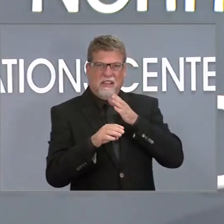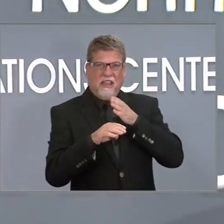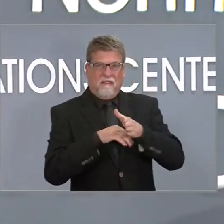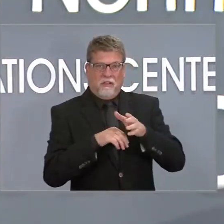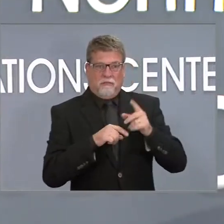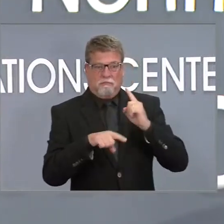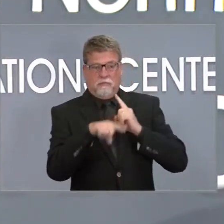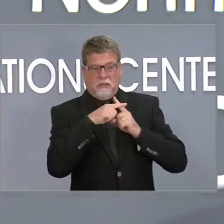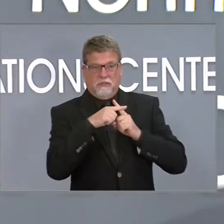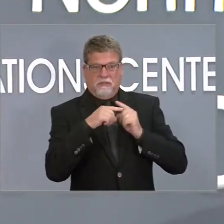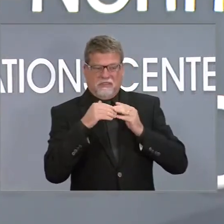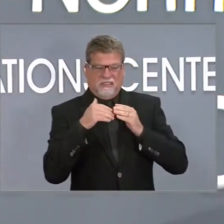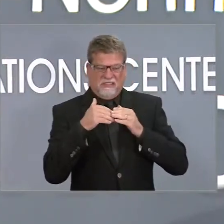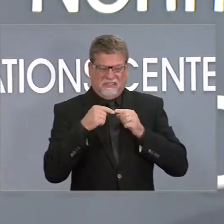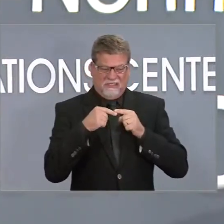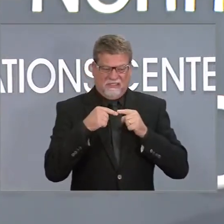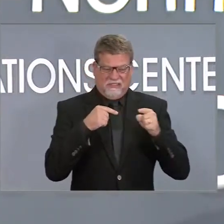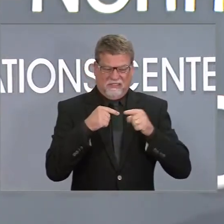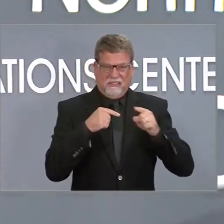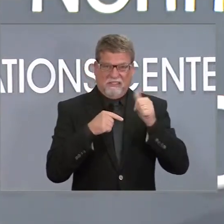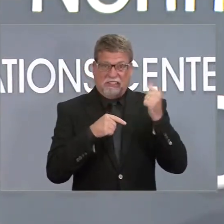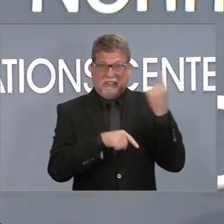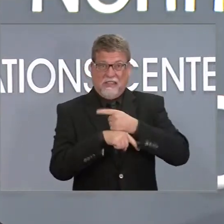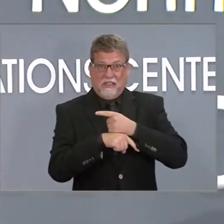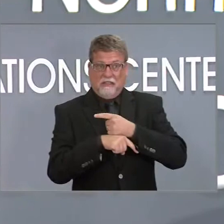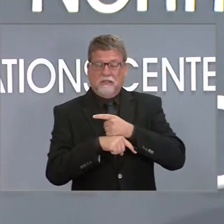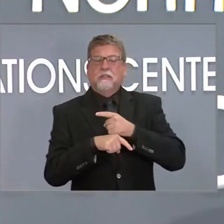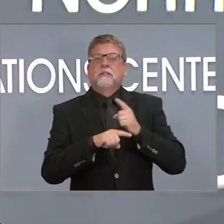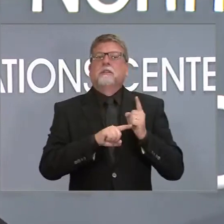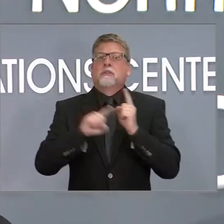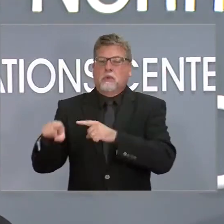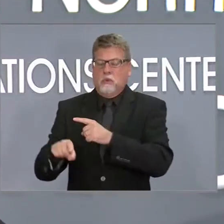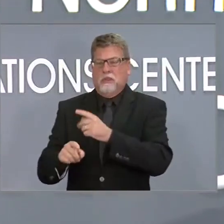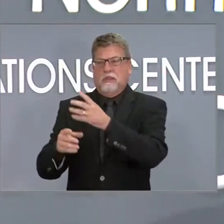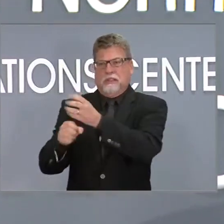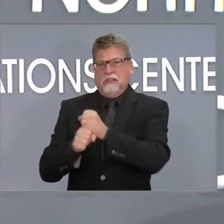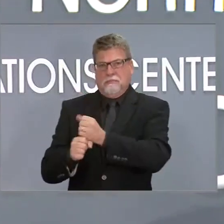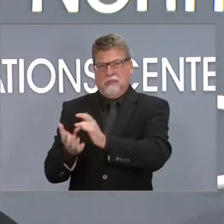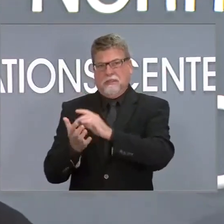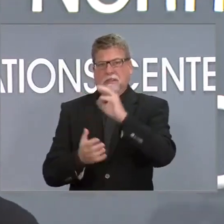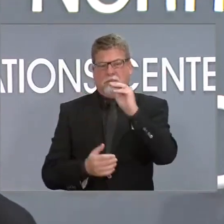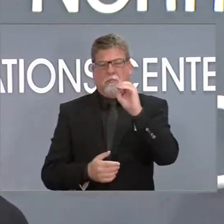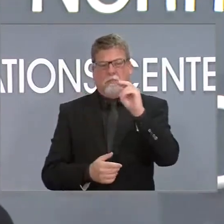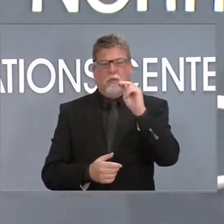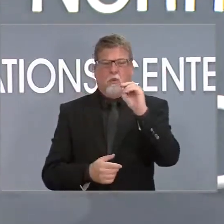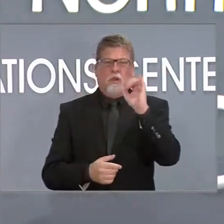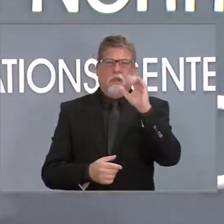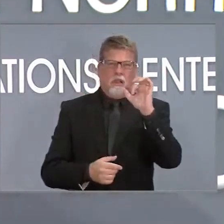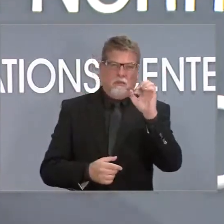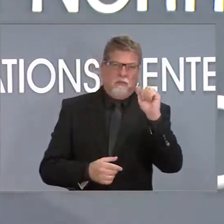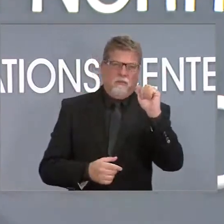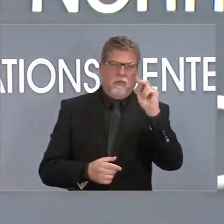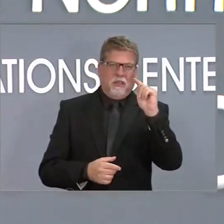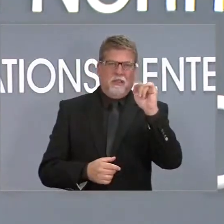So we want to encourage more testing, and I'll let Dr. Cohen expound on that.